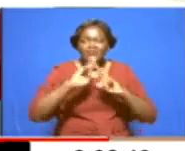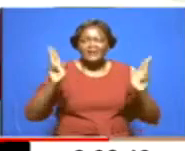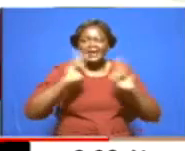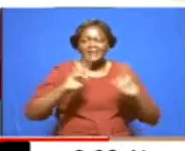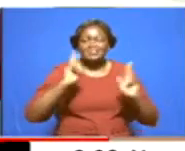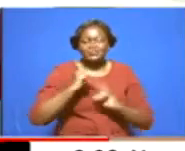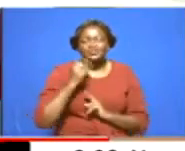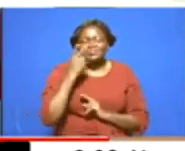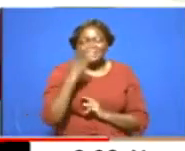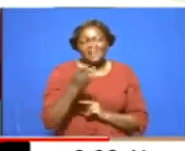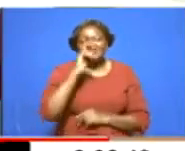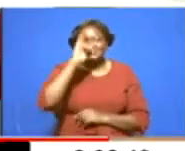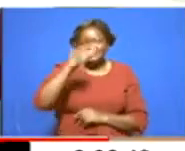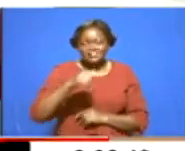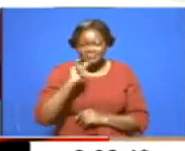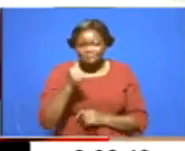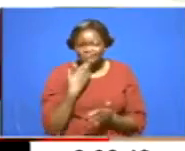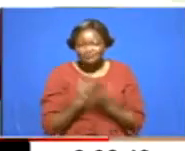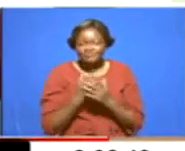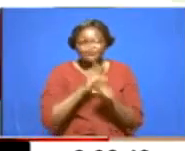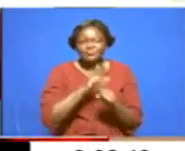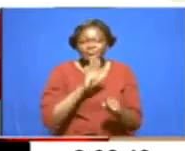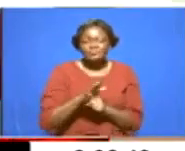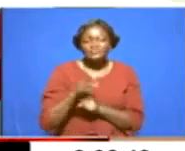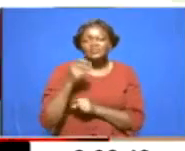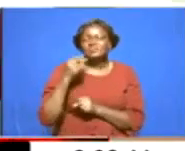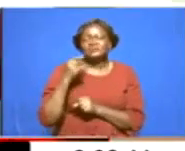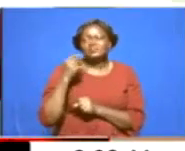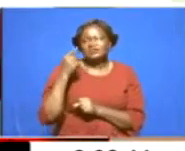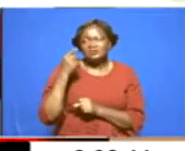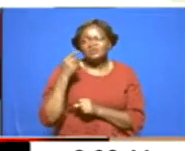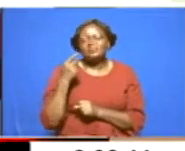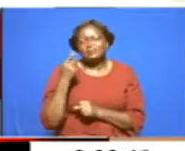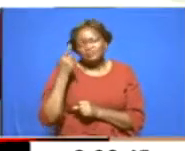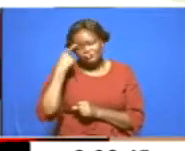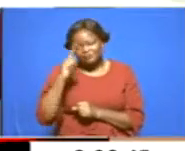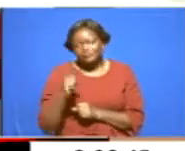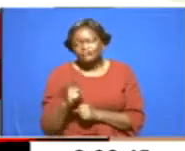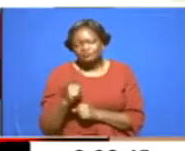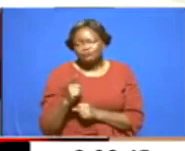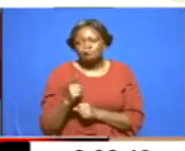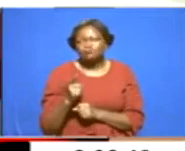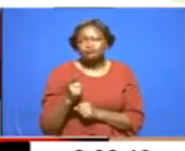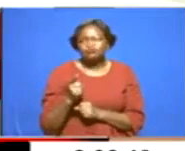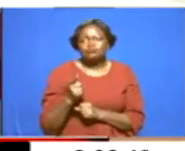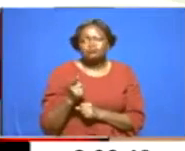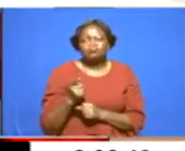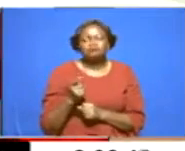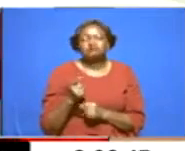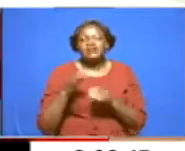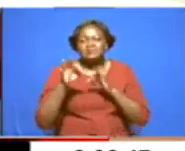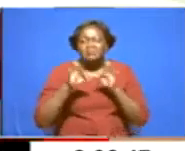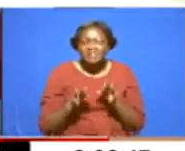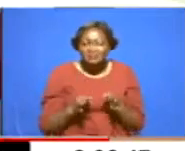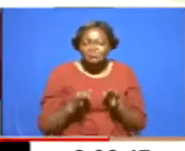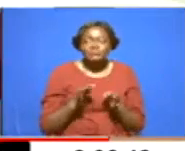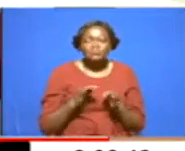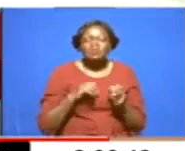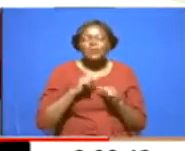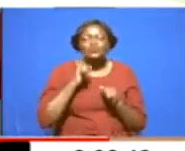there. JJ, thank you for joining us. JJ, ahead of tomorrow's meeting, what's the significance of this meeting?